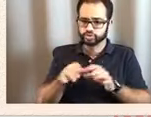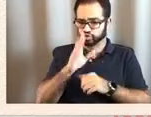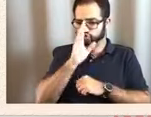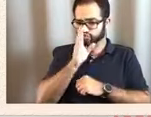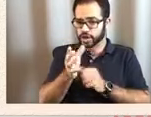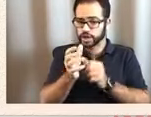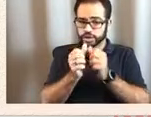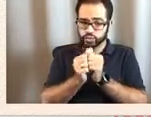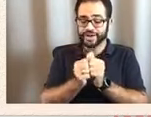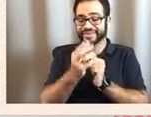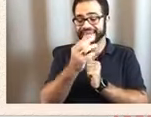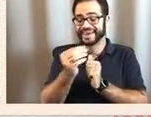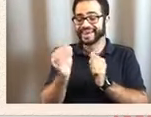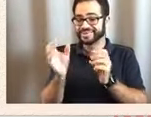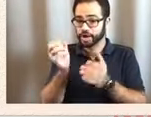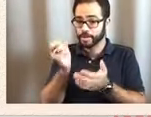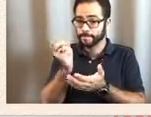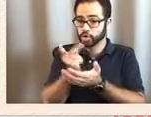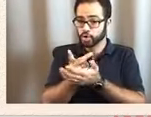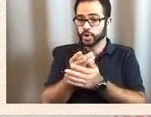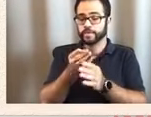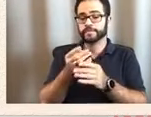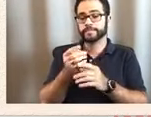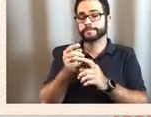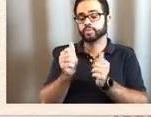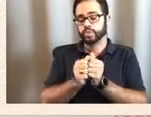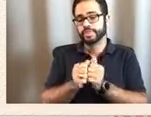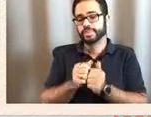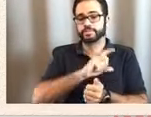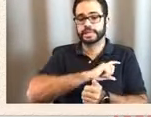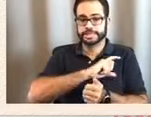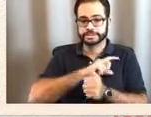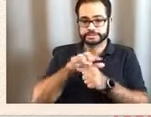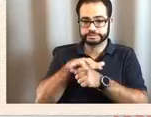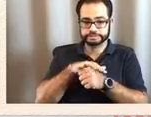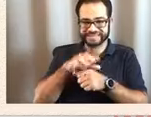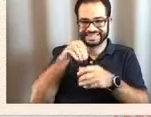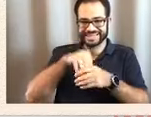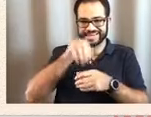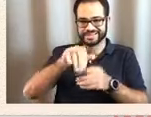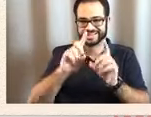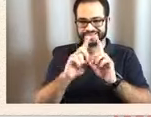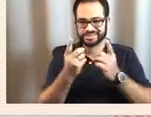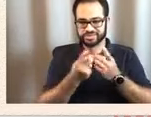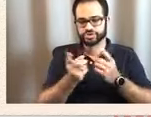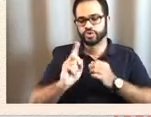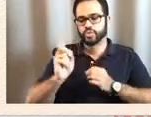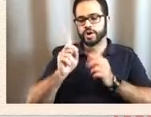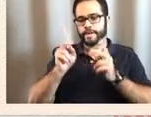certified by the local law enforcement agency in the jurisdiction where the applicant lives.